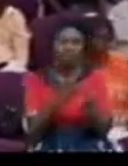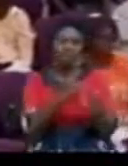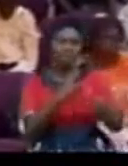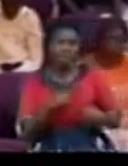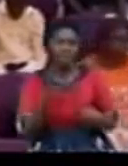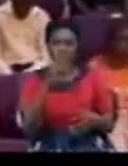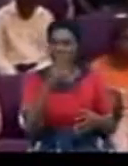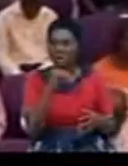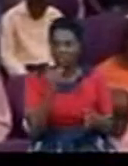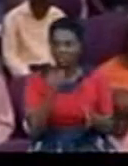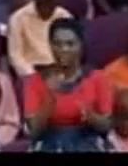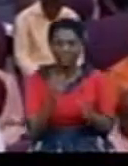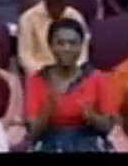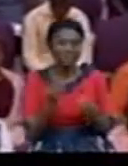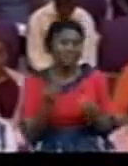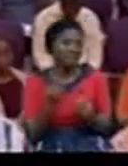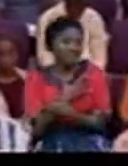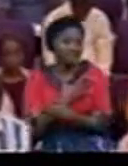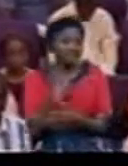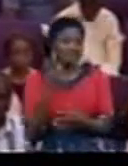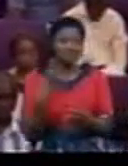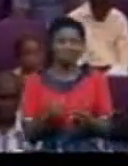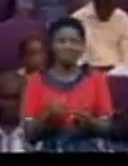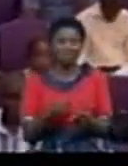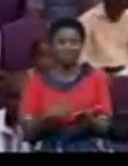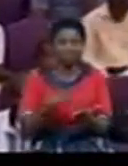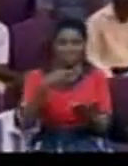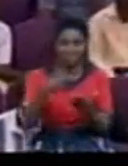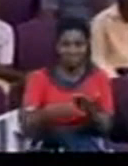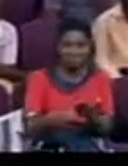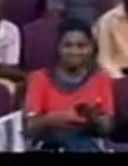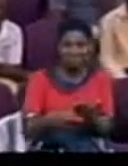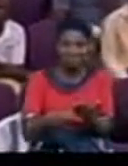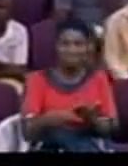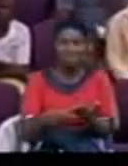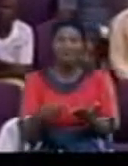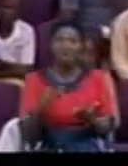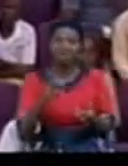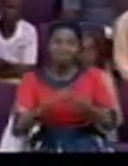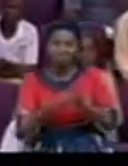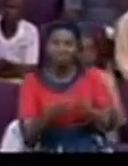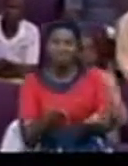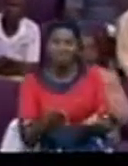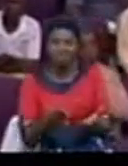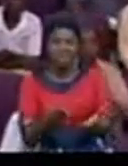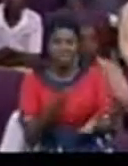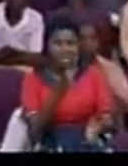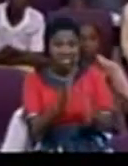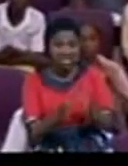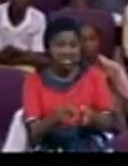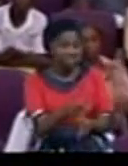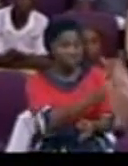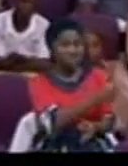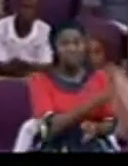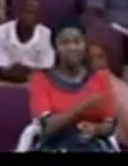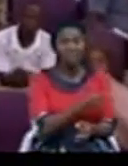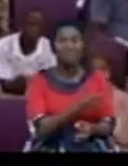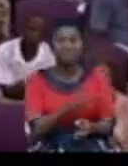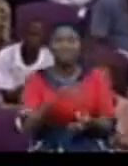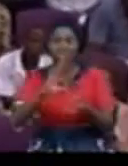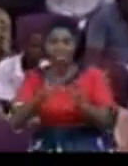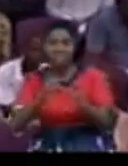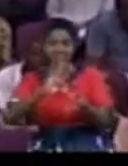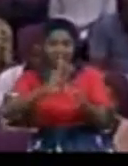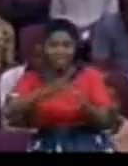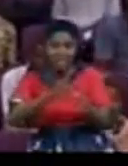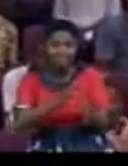of the consequences. They misinterpret your love, you love them. And they want to test you whether it is real love